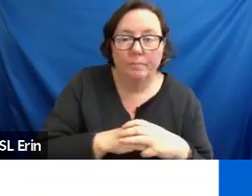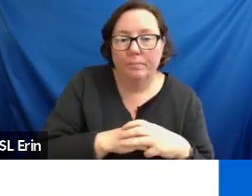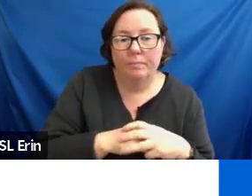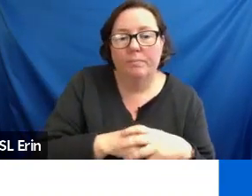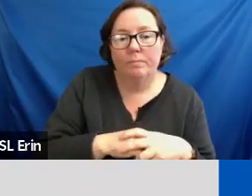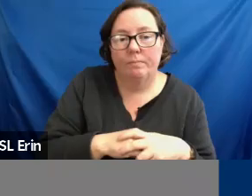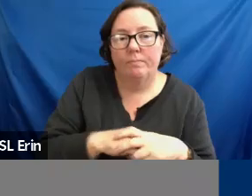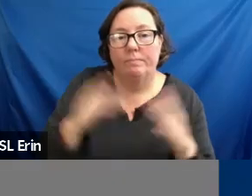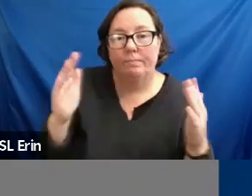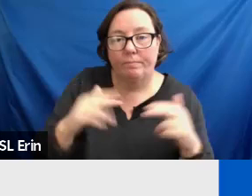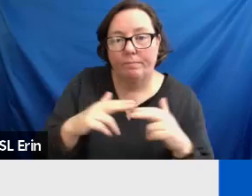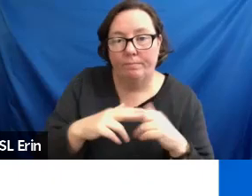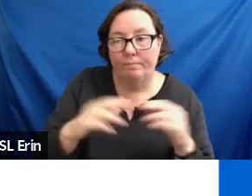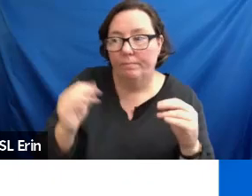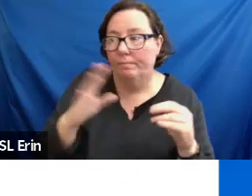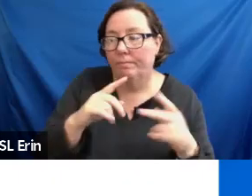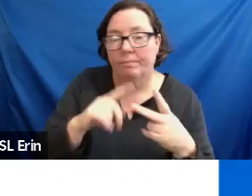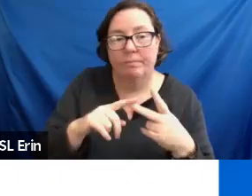We go to the next slide, Ms. Hogan.